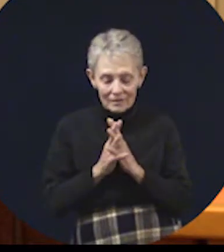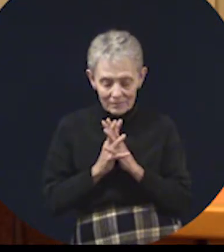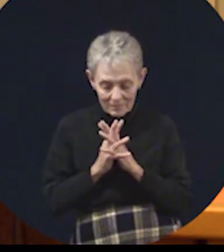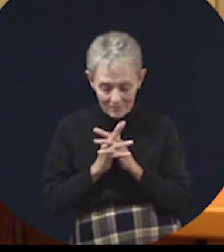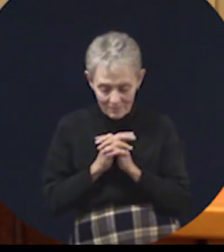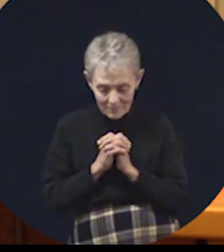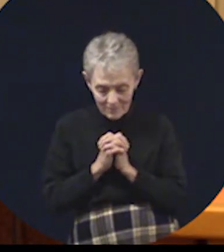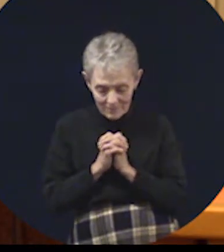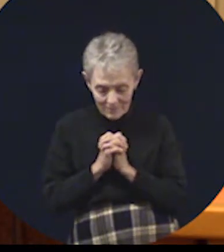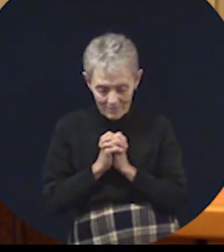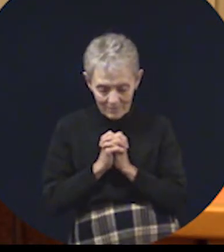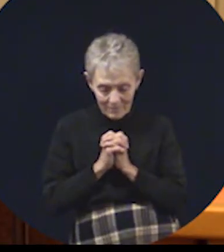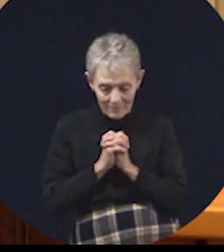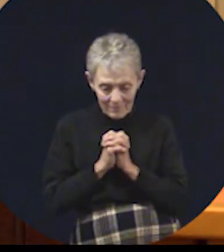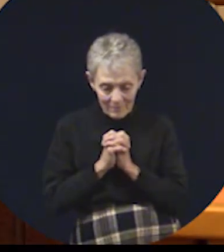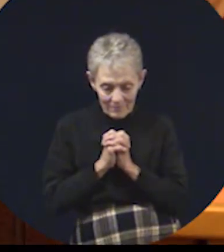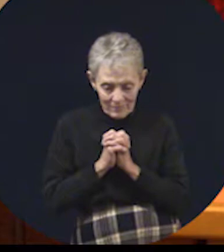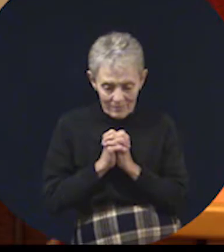Lord.